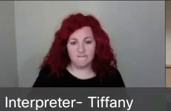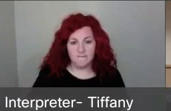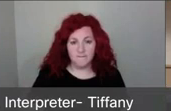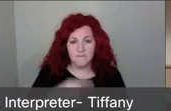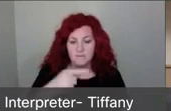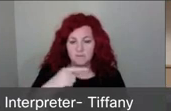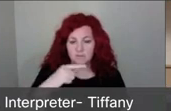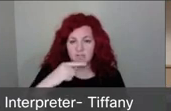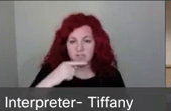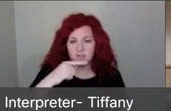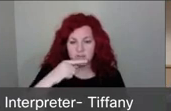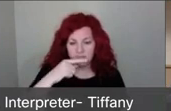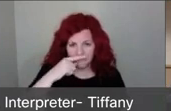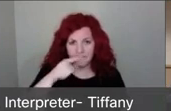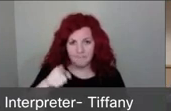Okay.